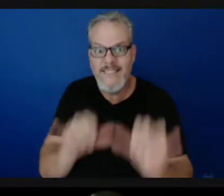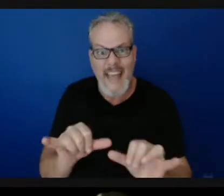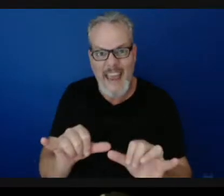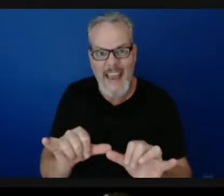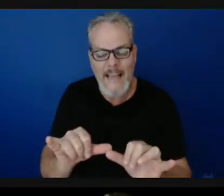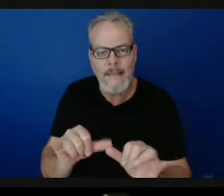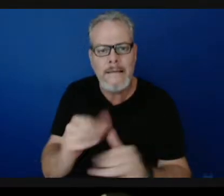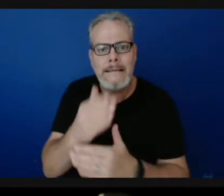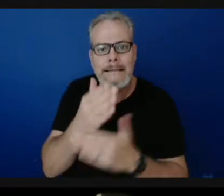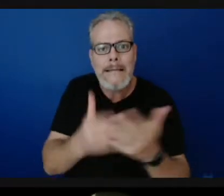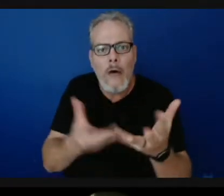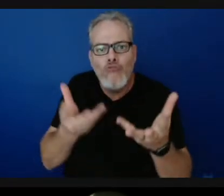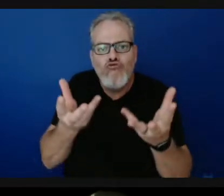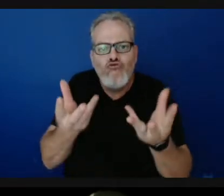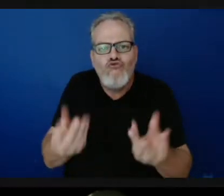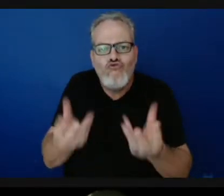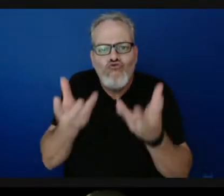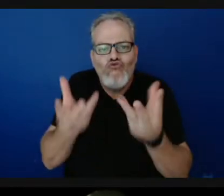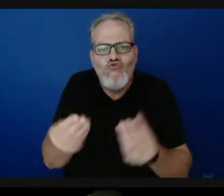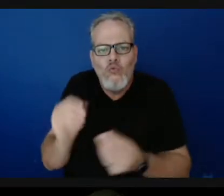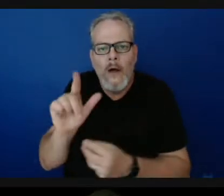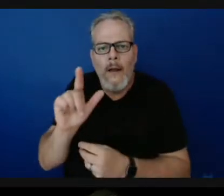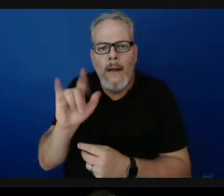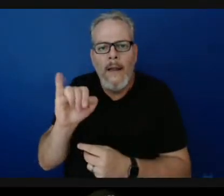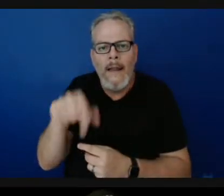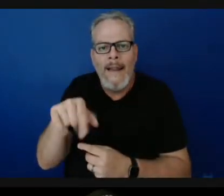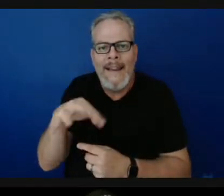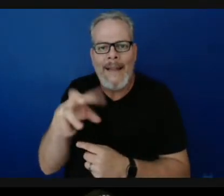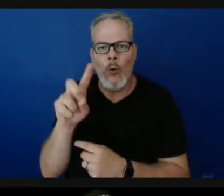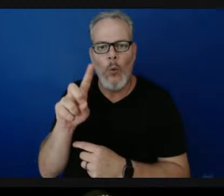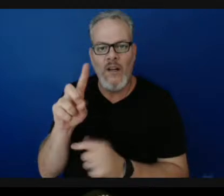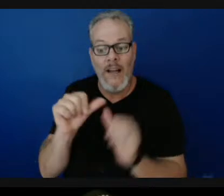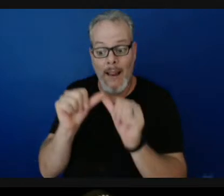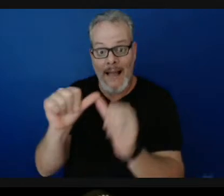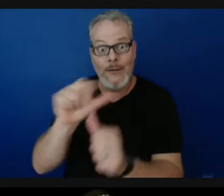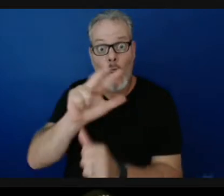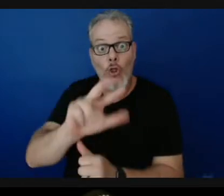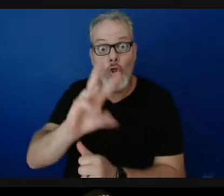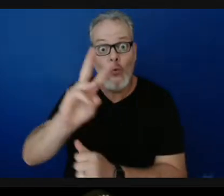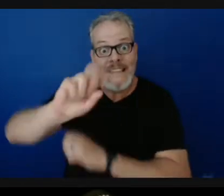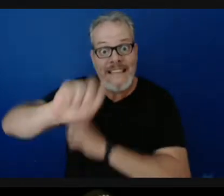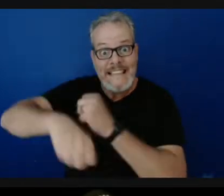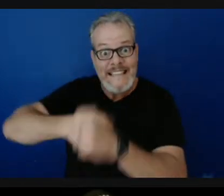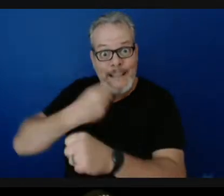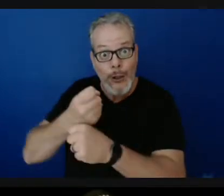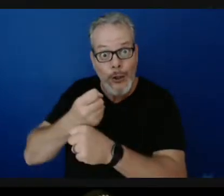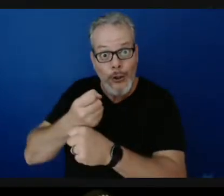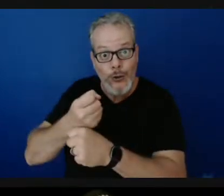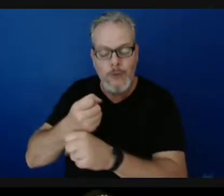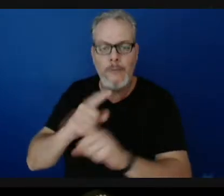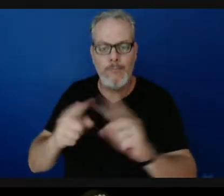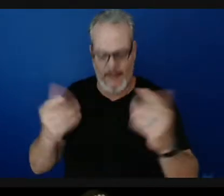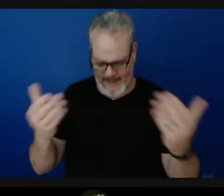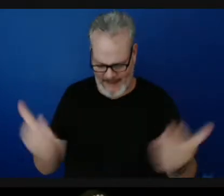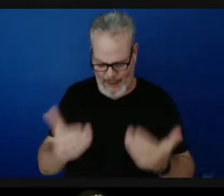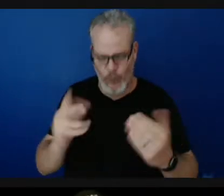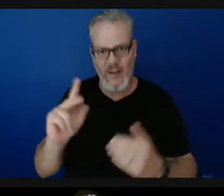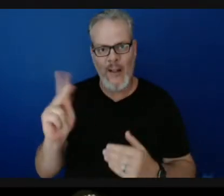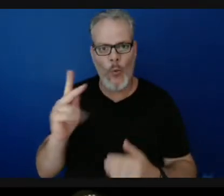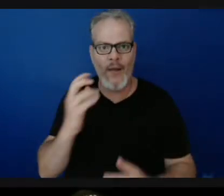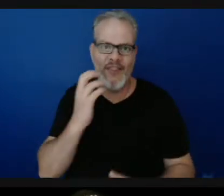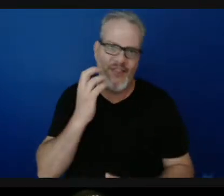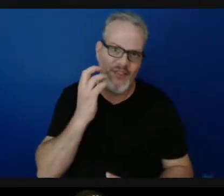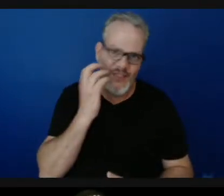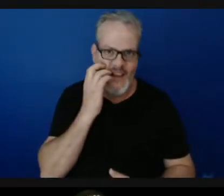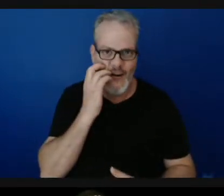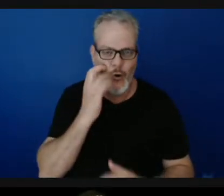years. And since we on Kīlauea have a much deeper, thicker funnel of lava, I think there certainly was still